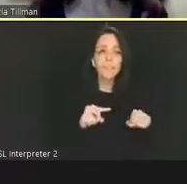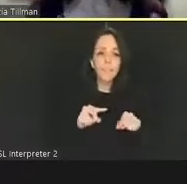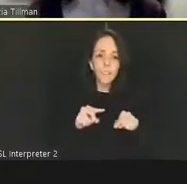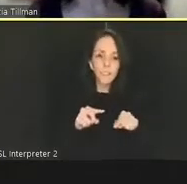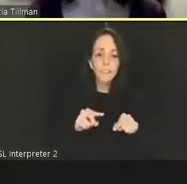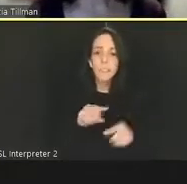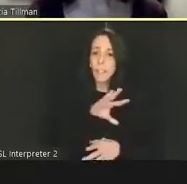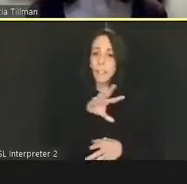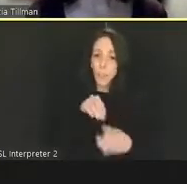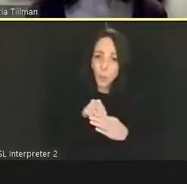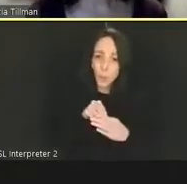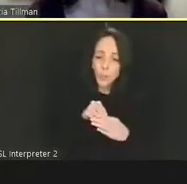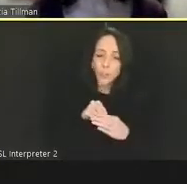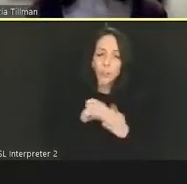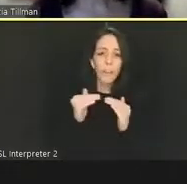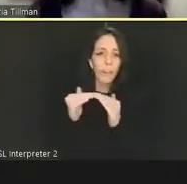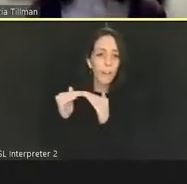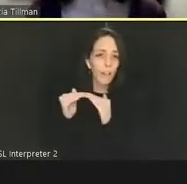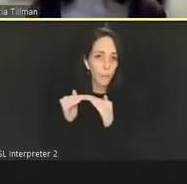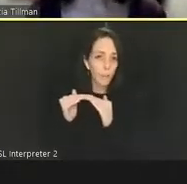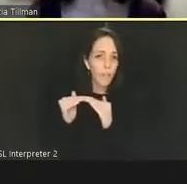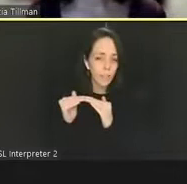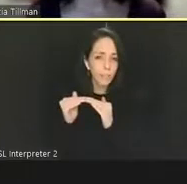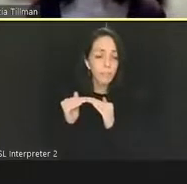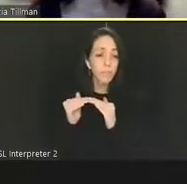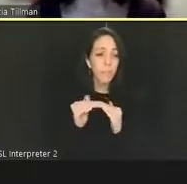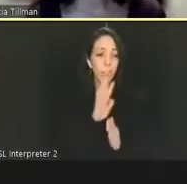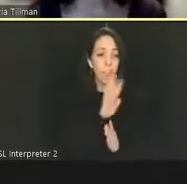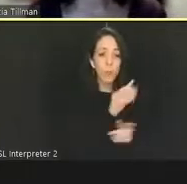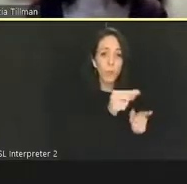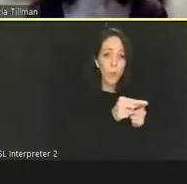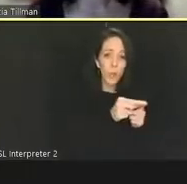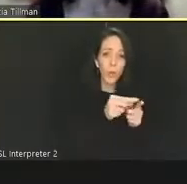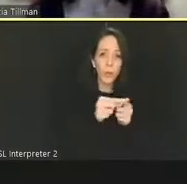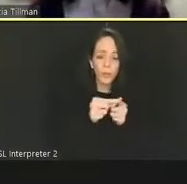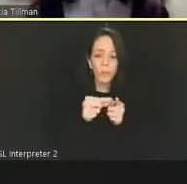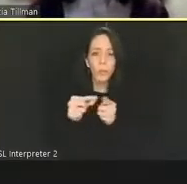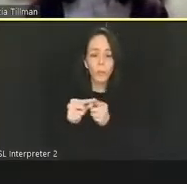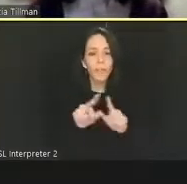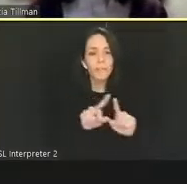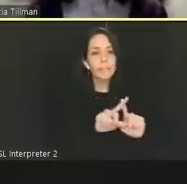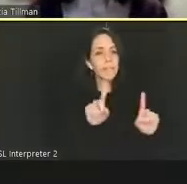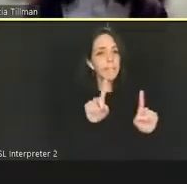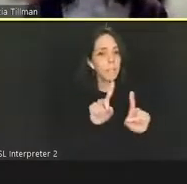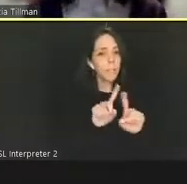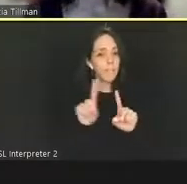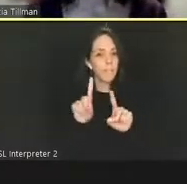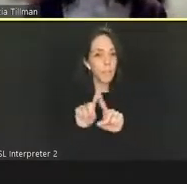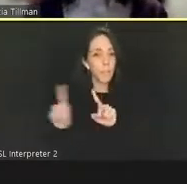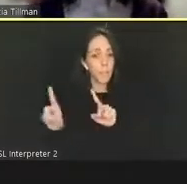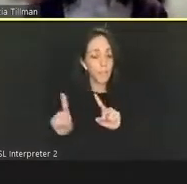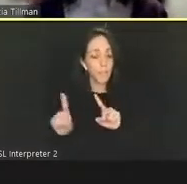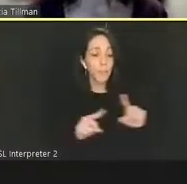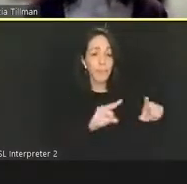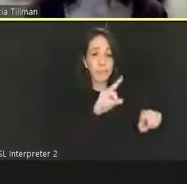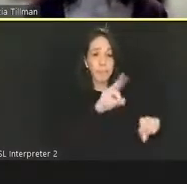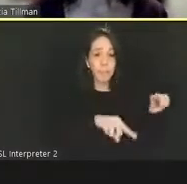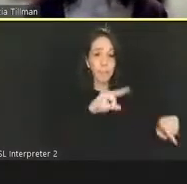interchangeably, but they're very different concepts. They're very different terms. Diversity is